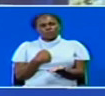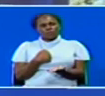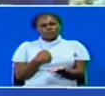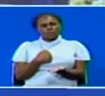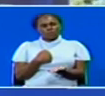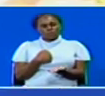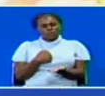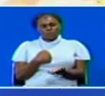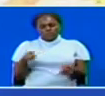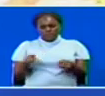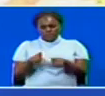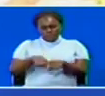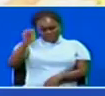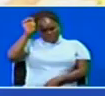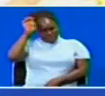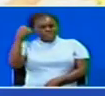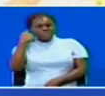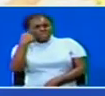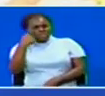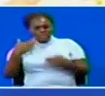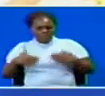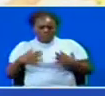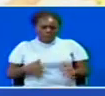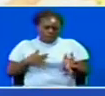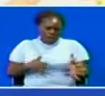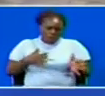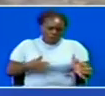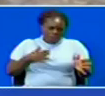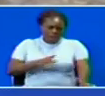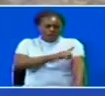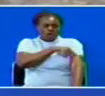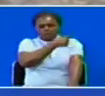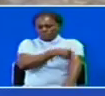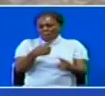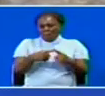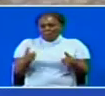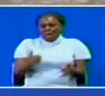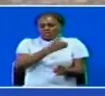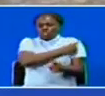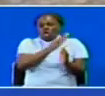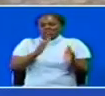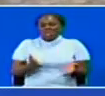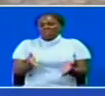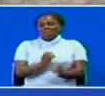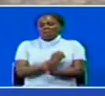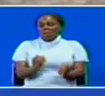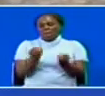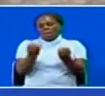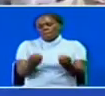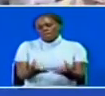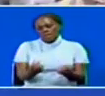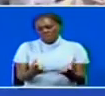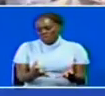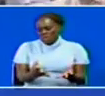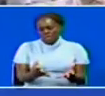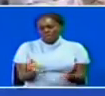In Uasin Gishu, patients flock the county's main hospital, but with the doctors still on strike, many of them are